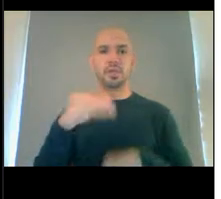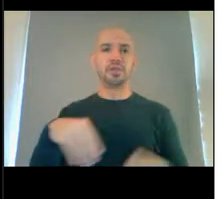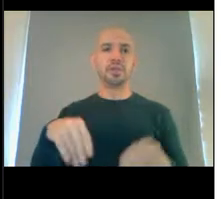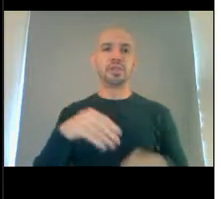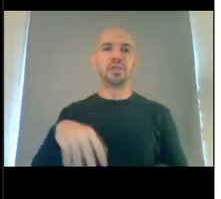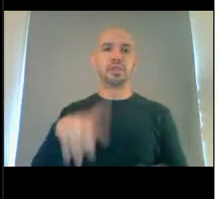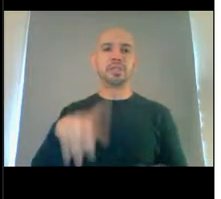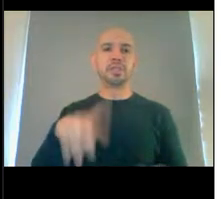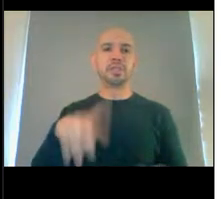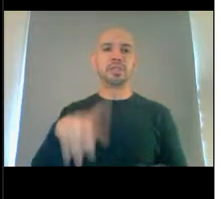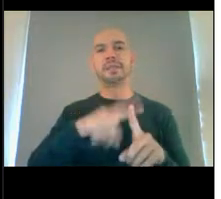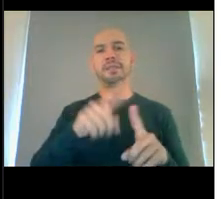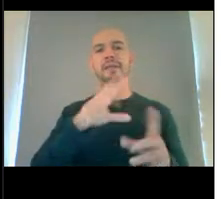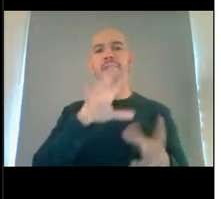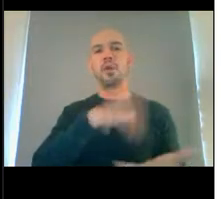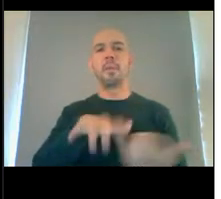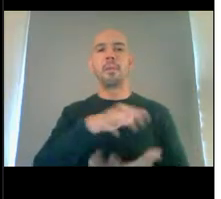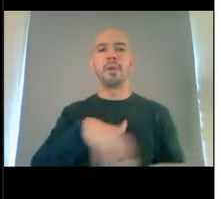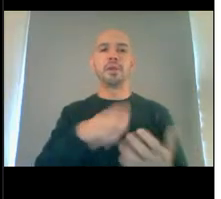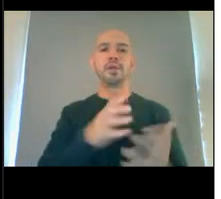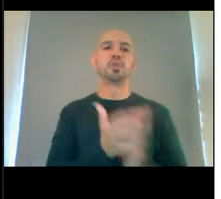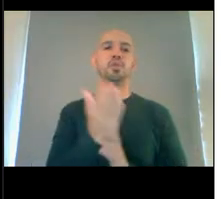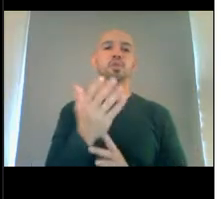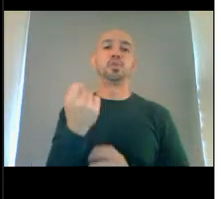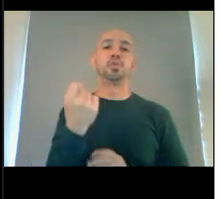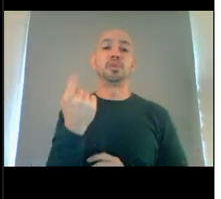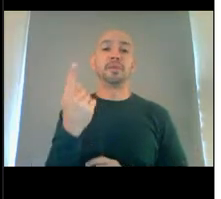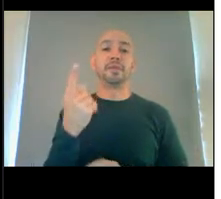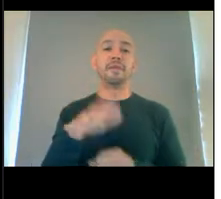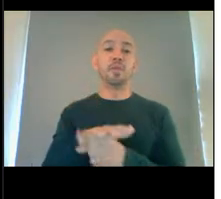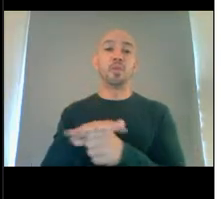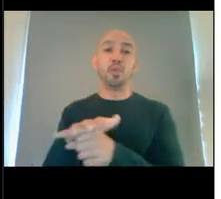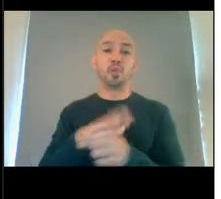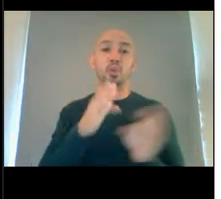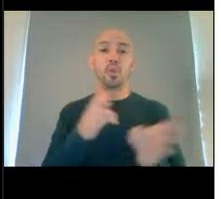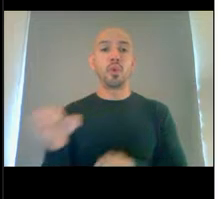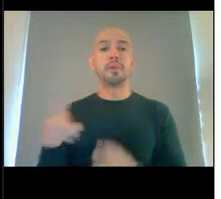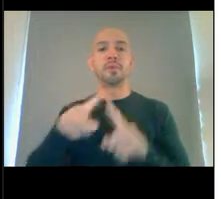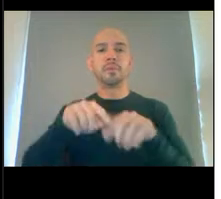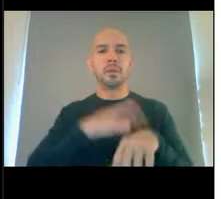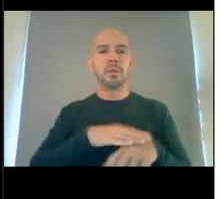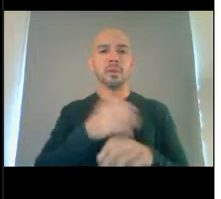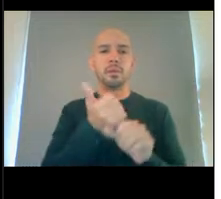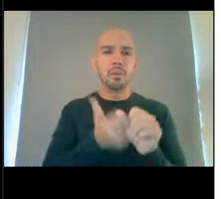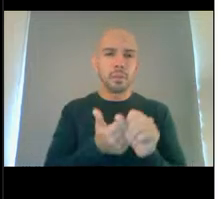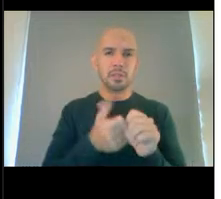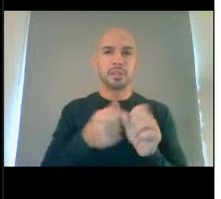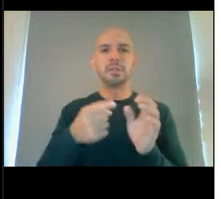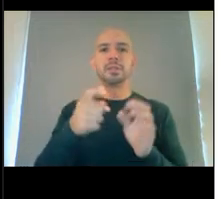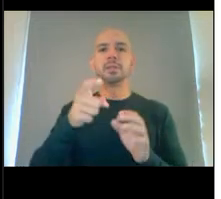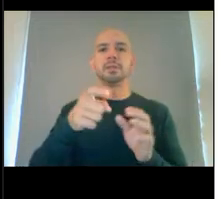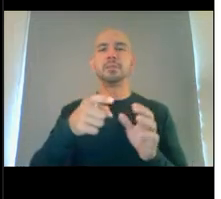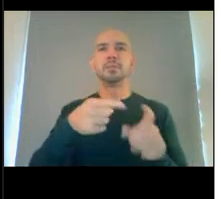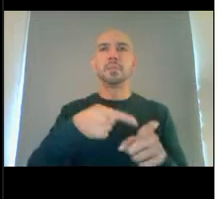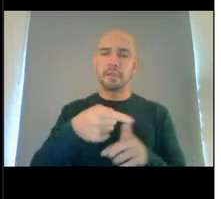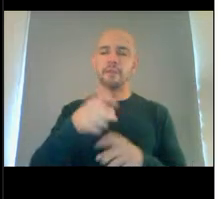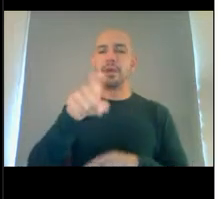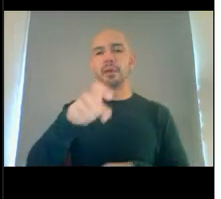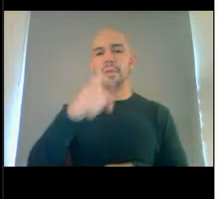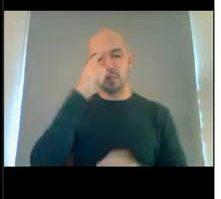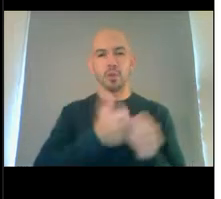combinations across the 11 strategic and regional corridors depending on the specific needs of each corridor next slide